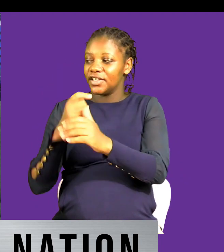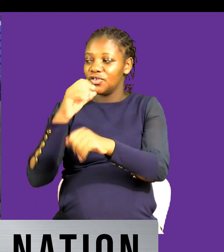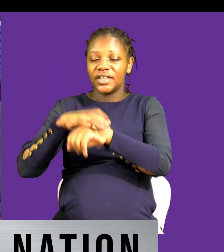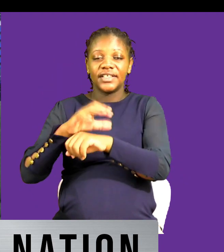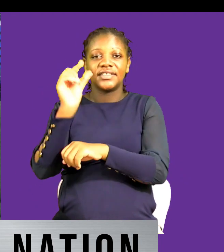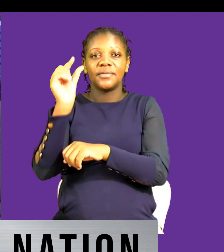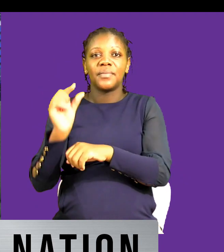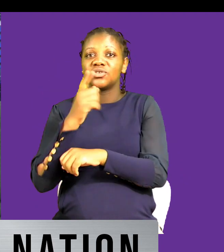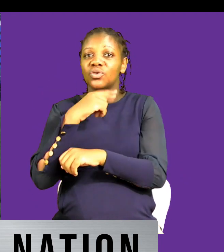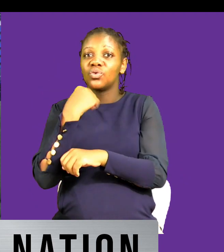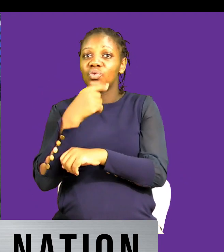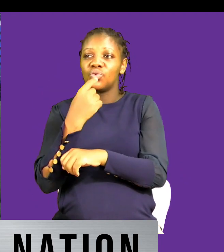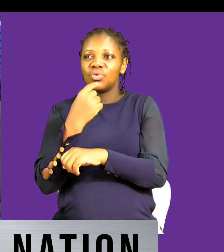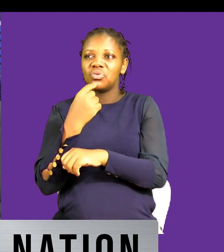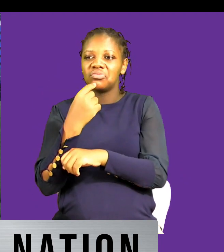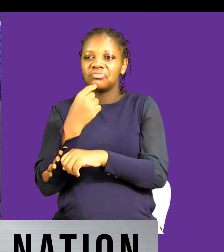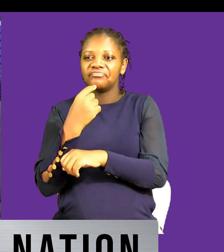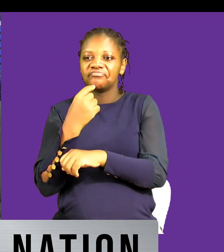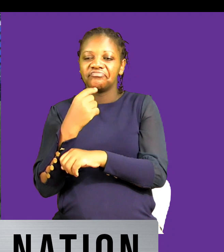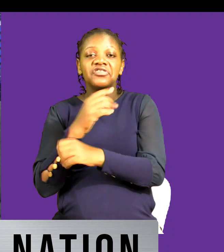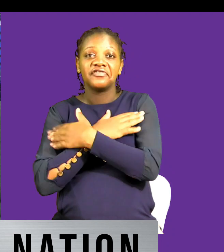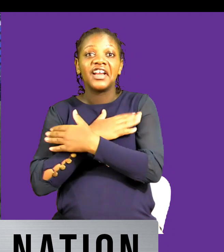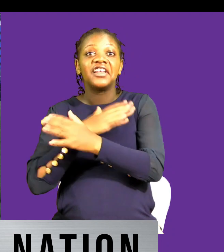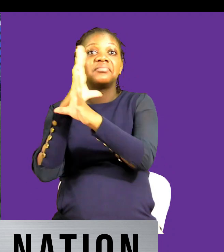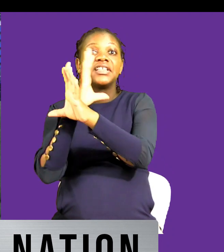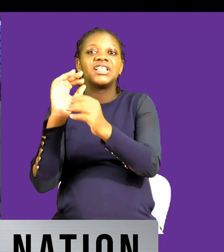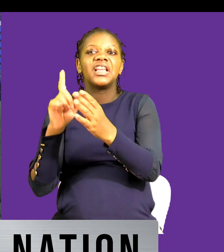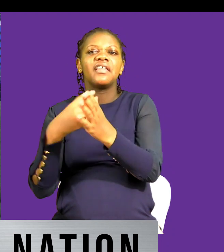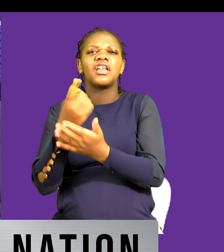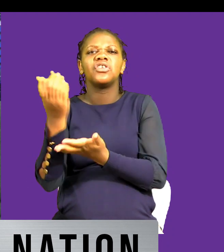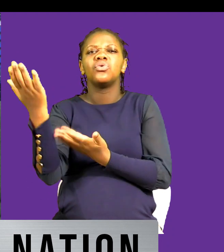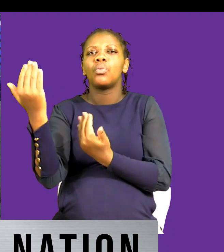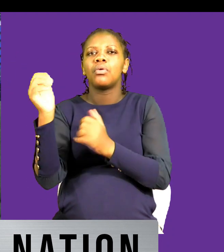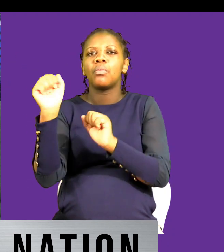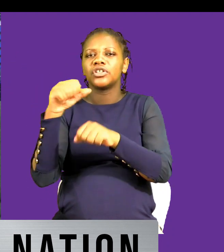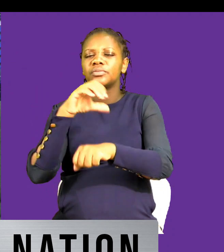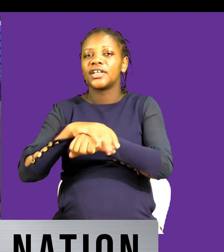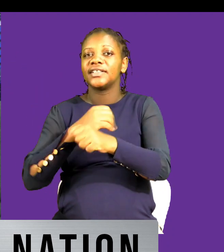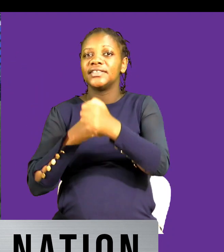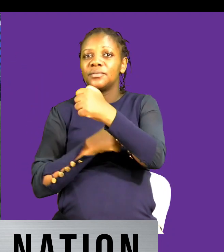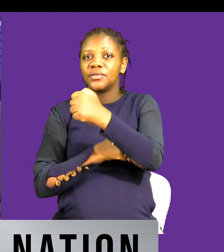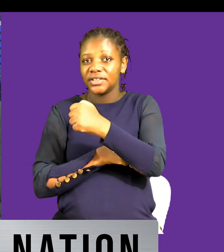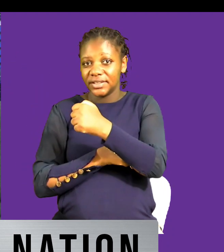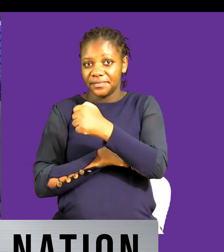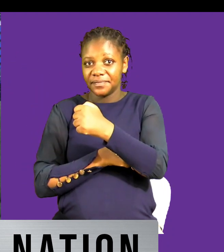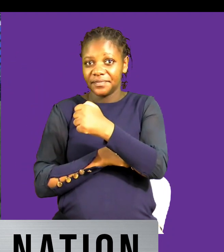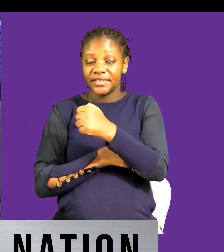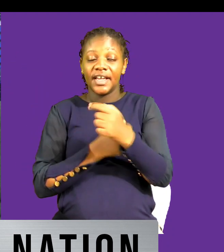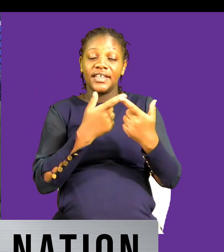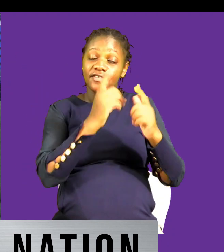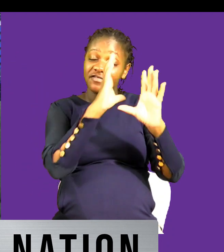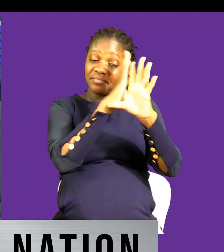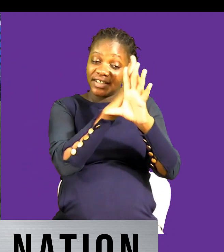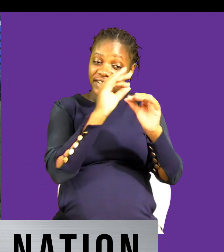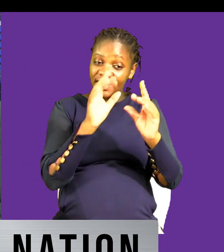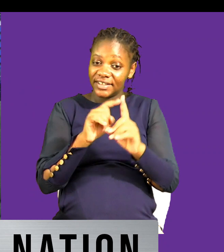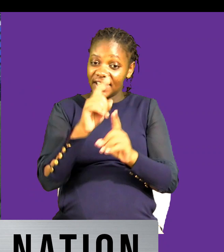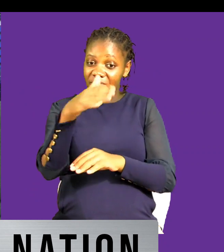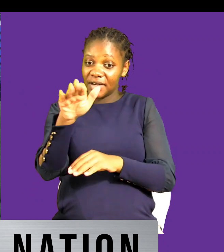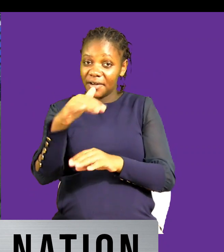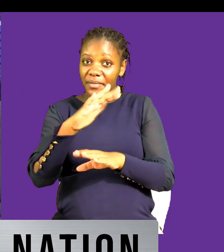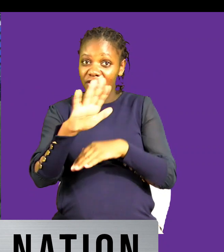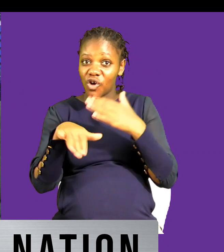is in the party of the president, and you hope that you are going to get support. If the executive and the parliament are all saying